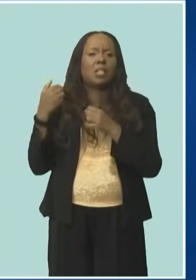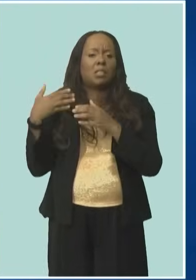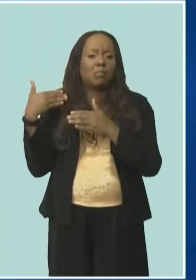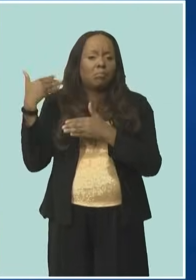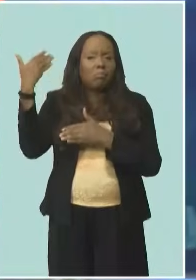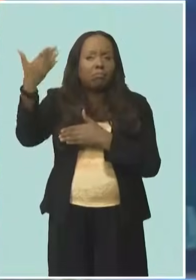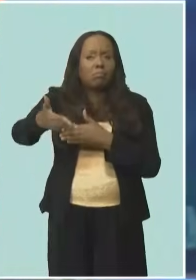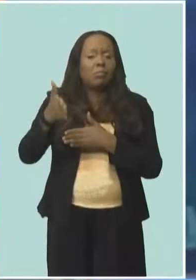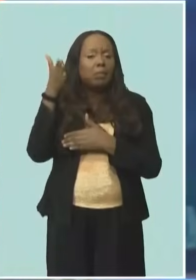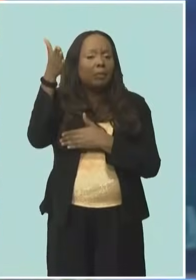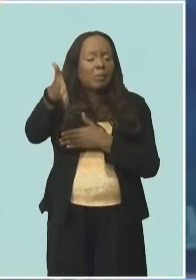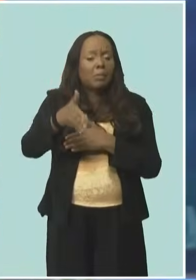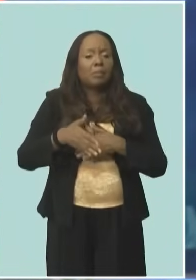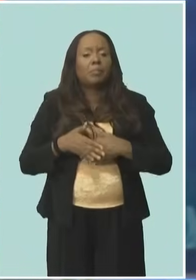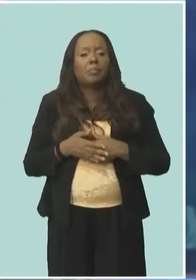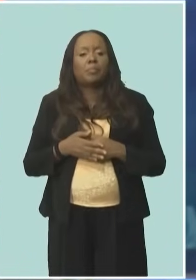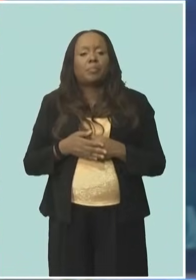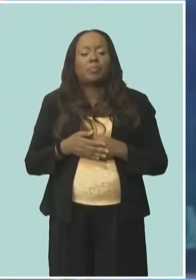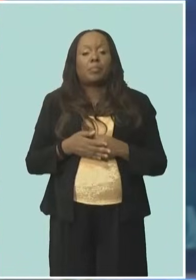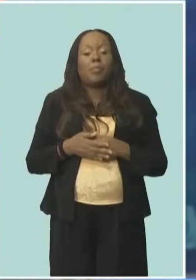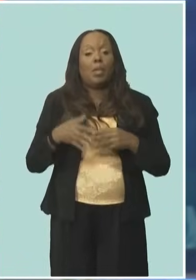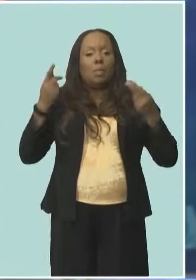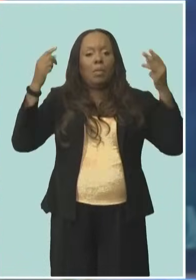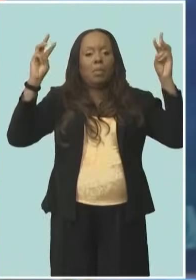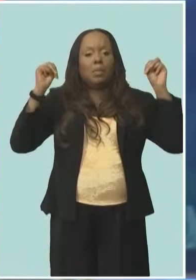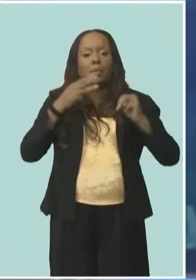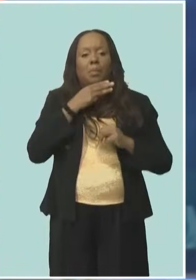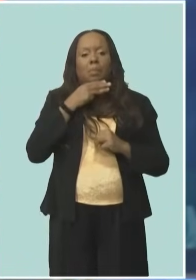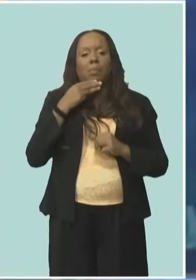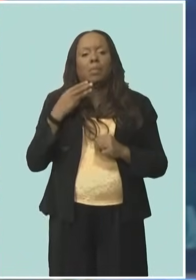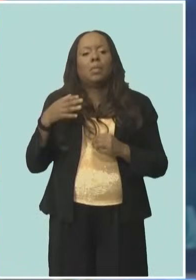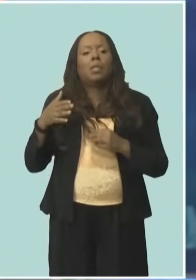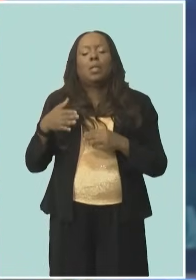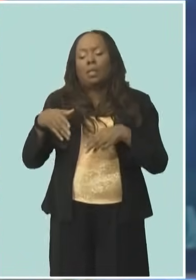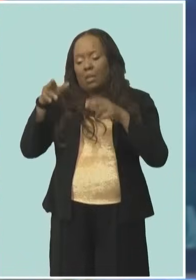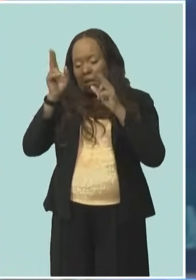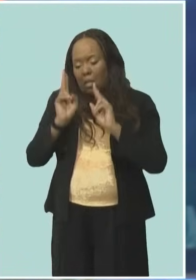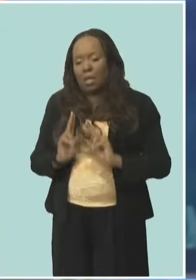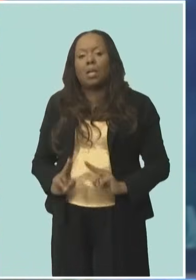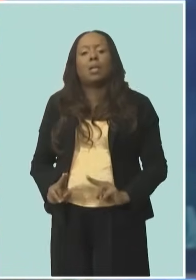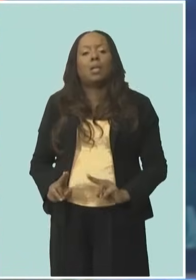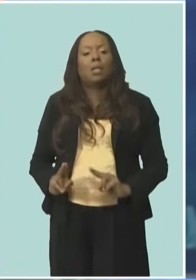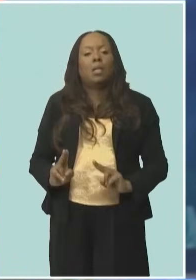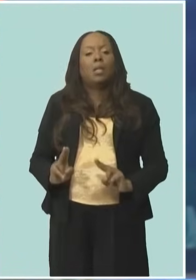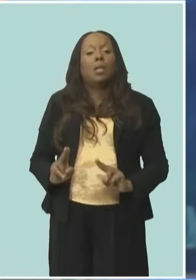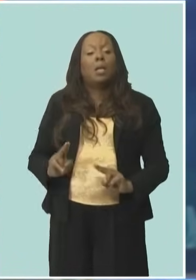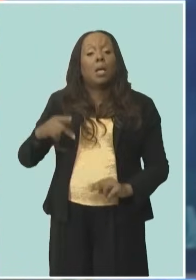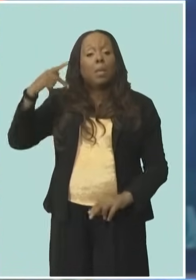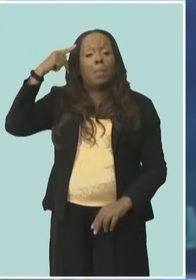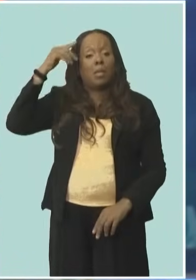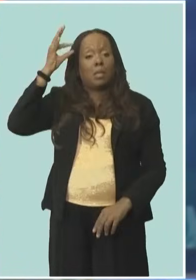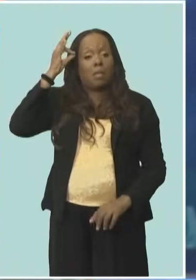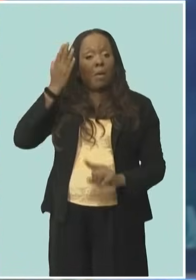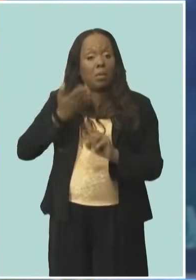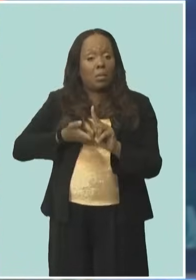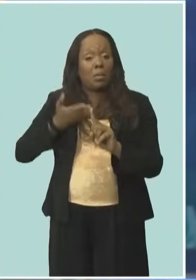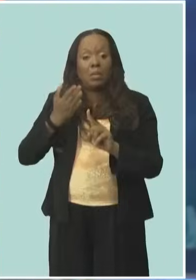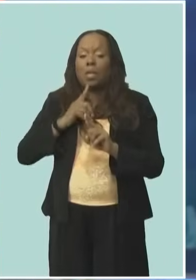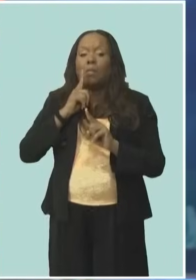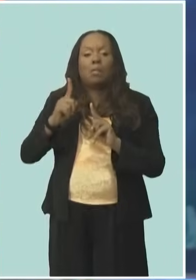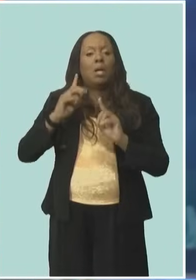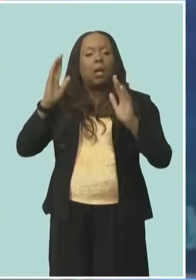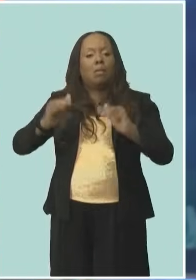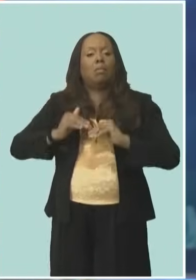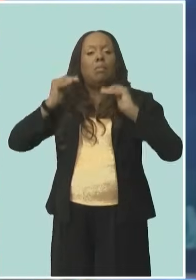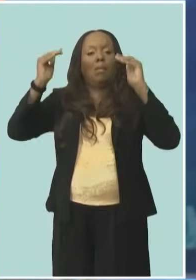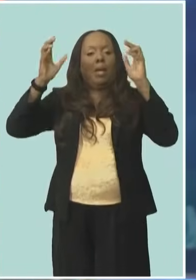News. Prime Minister Mia Motley has hailed the Most Honourable Patrick Frost as a towering figure in education